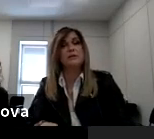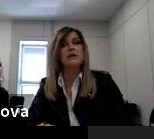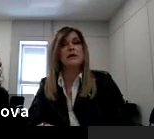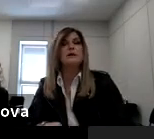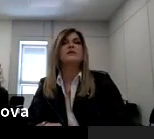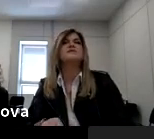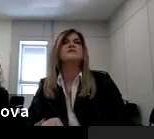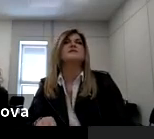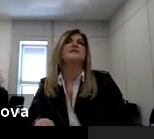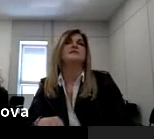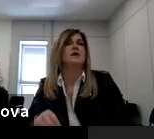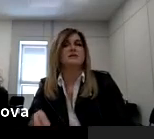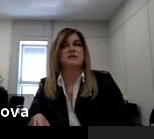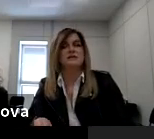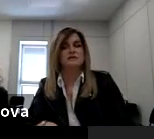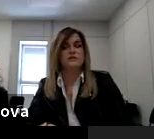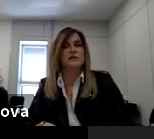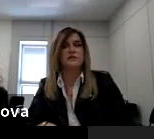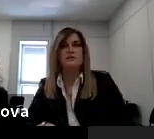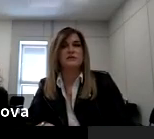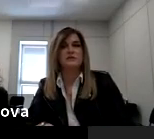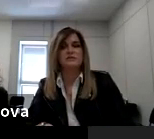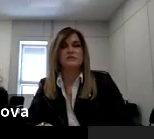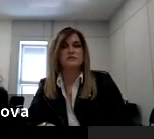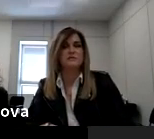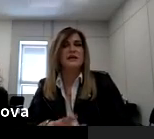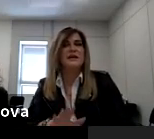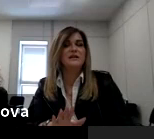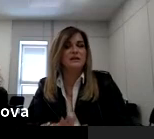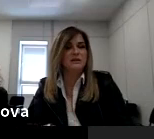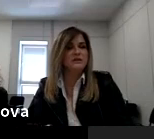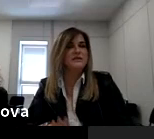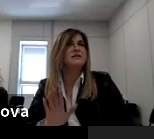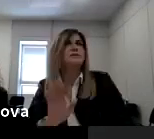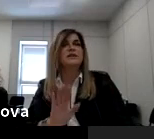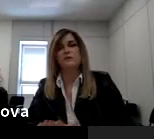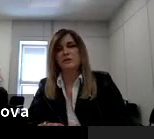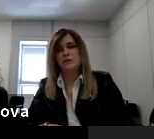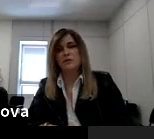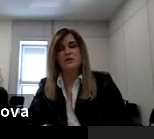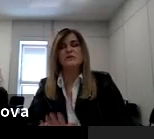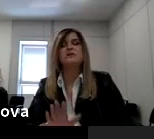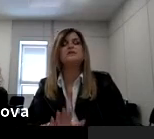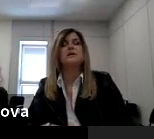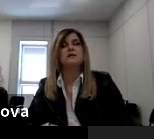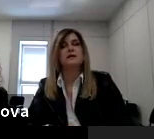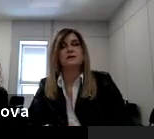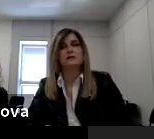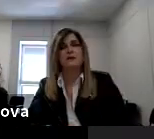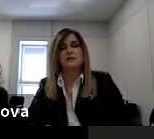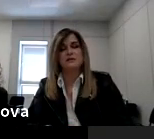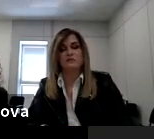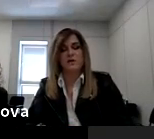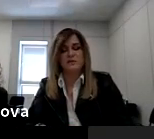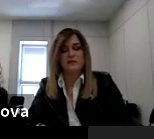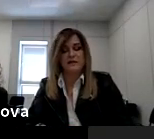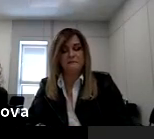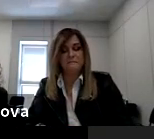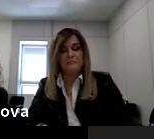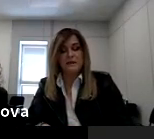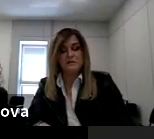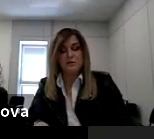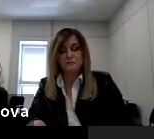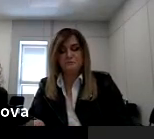for them, because it is a must. It is already, included without any words into any technical task from our